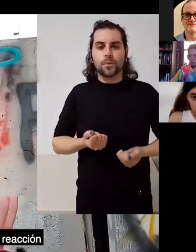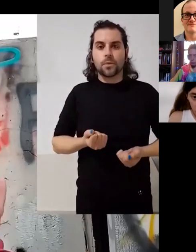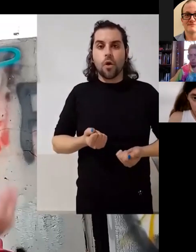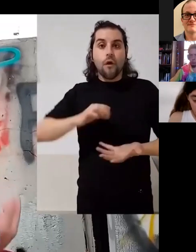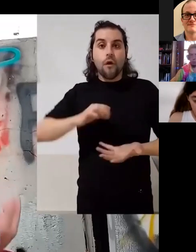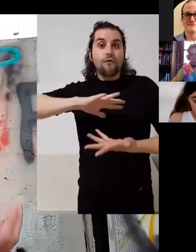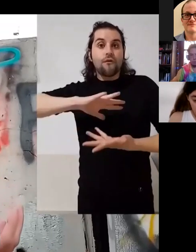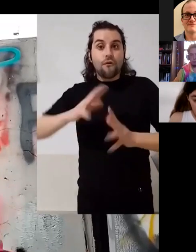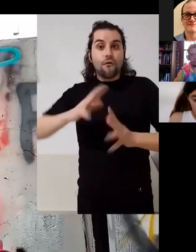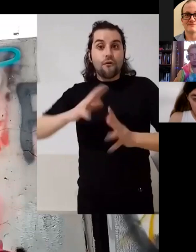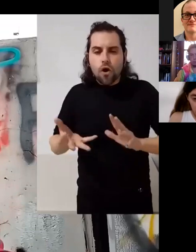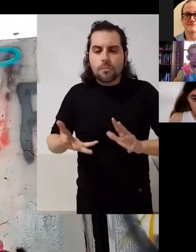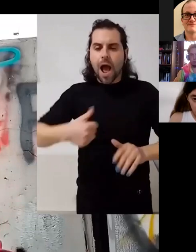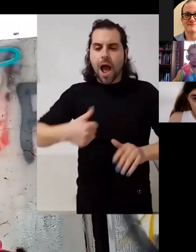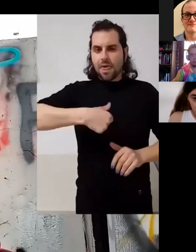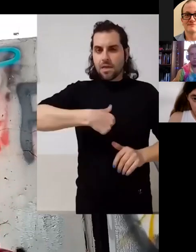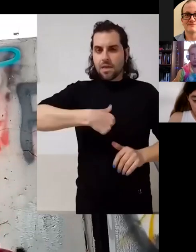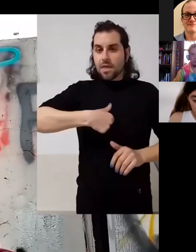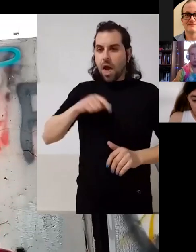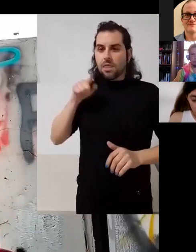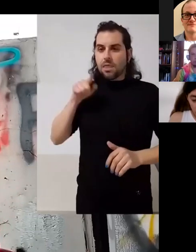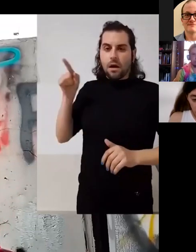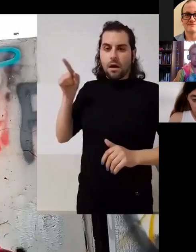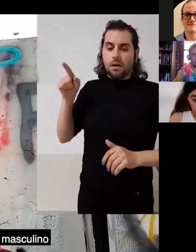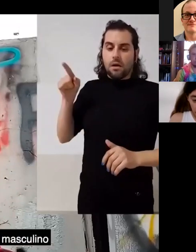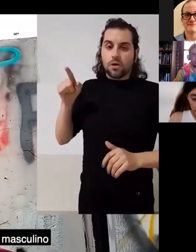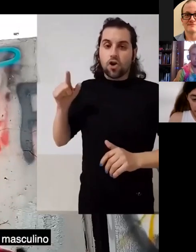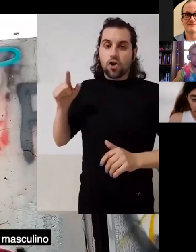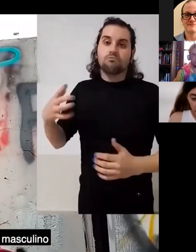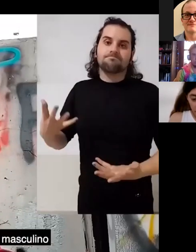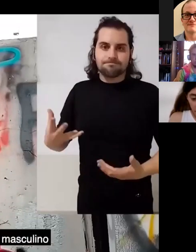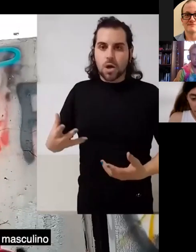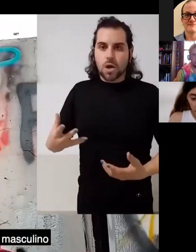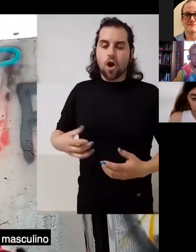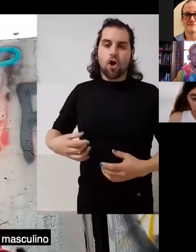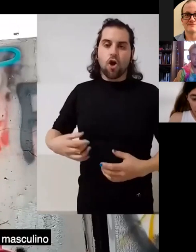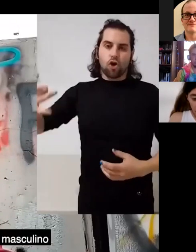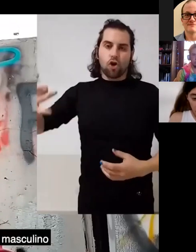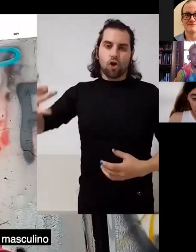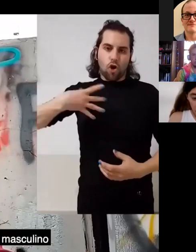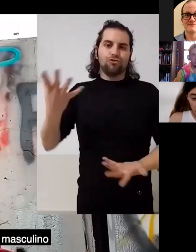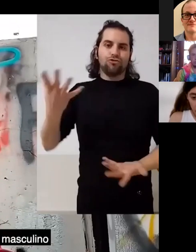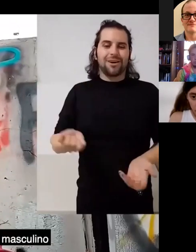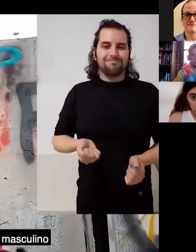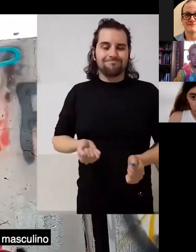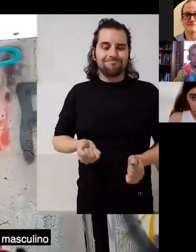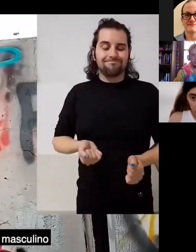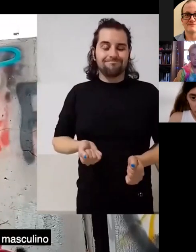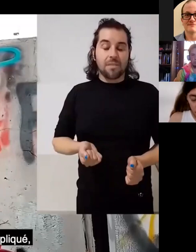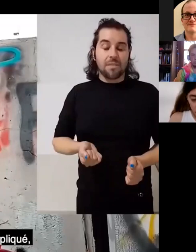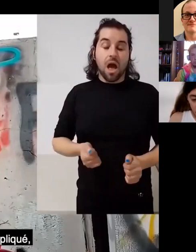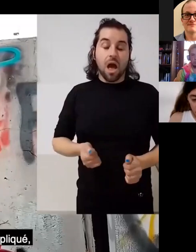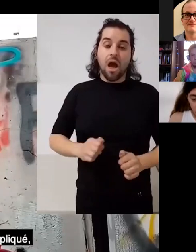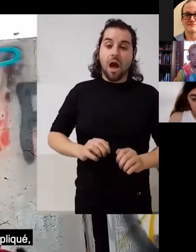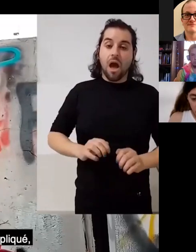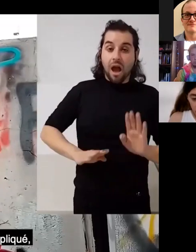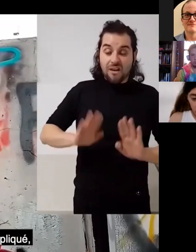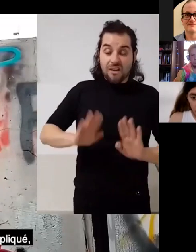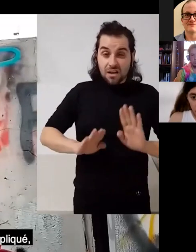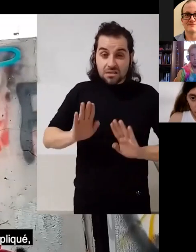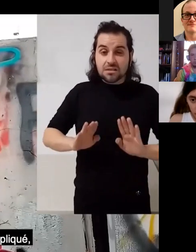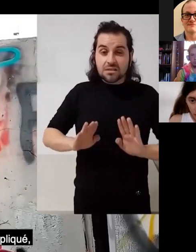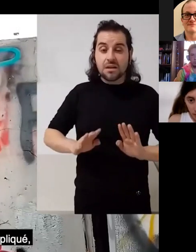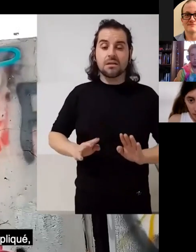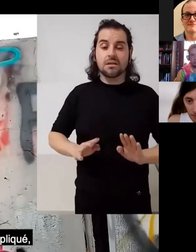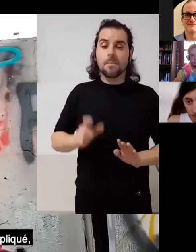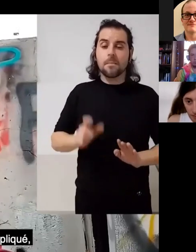naked. All of this, in a way, goes against my identity. Or